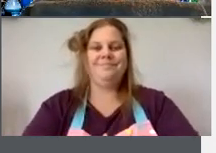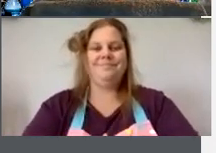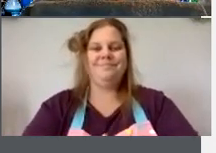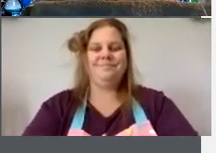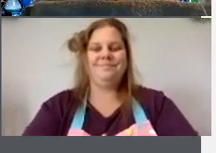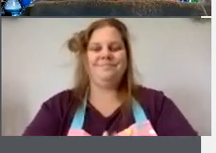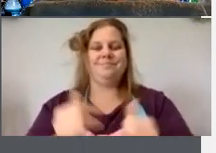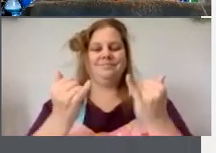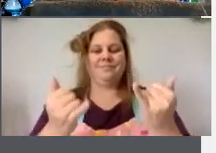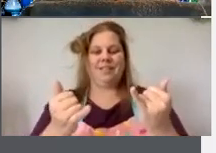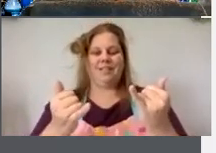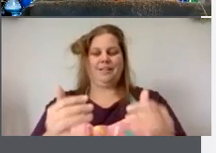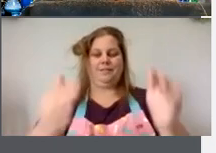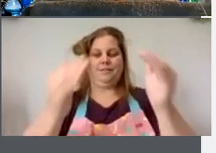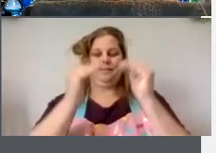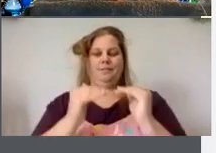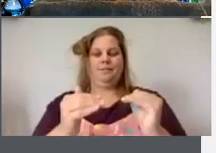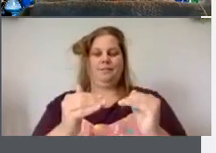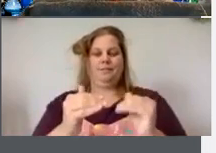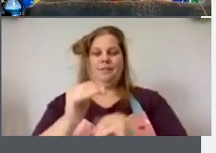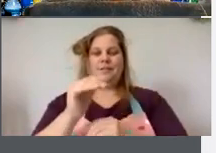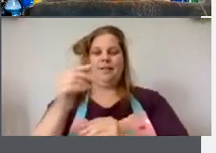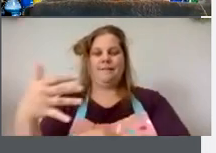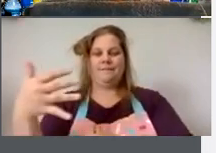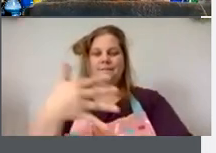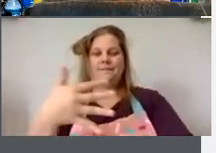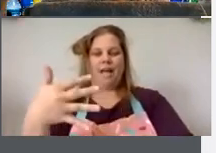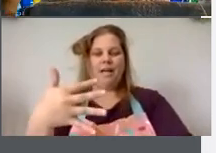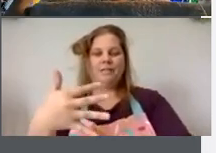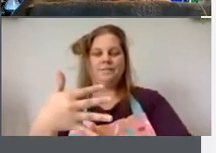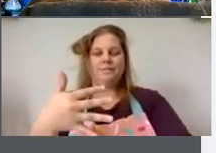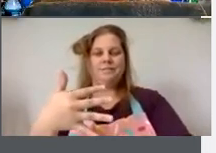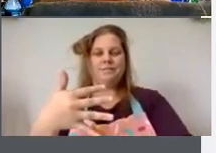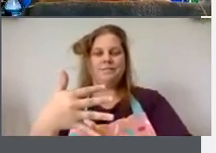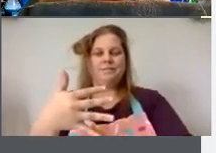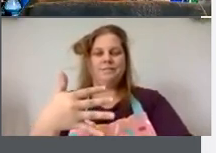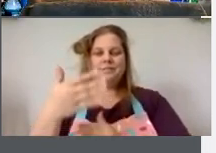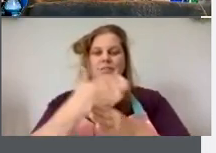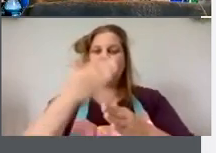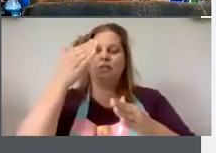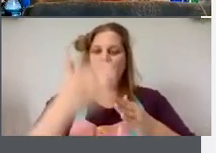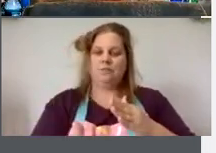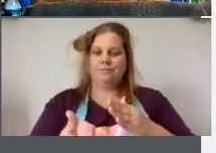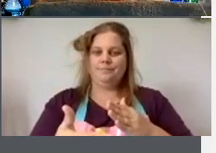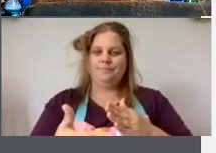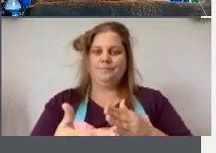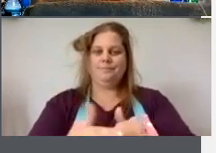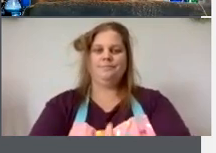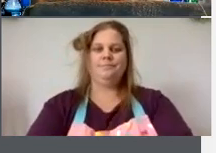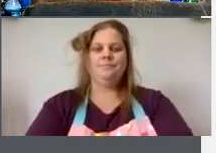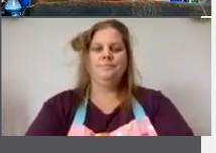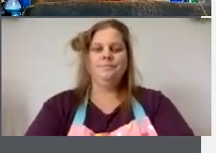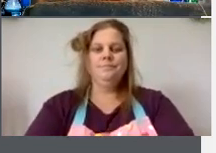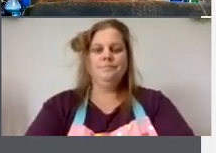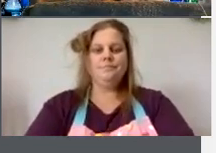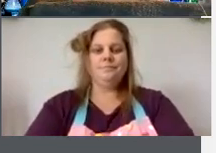Now I am going to go to my step 5. I'm going to be talking about the conclusion. Where am I going to get